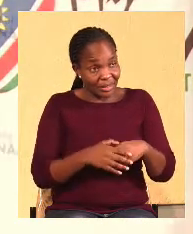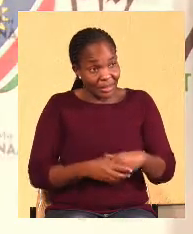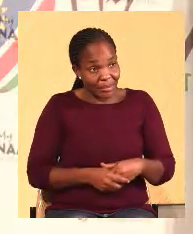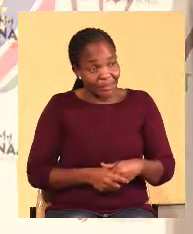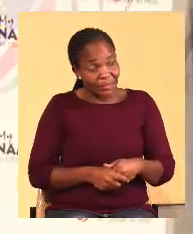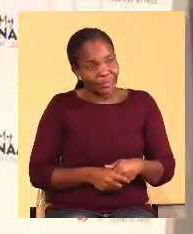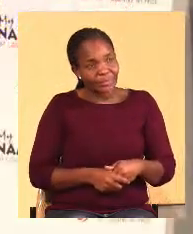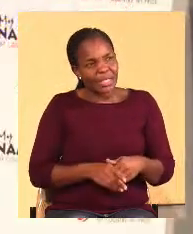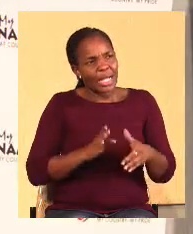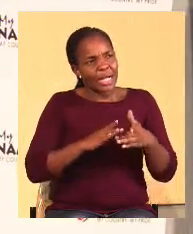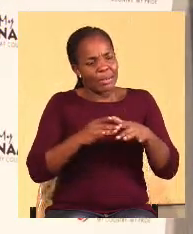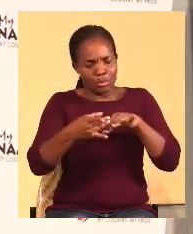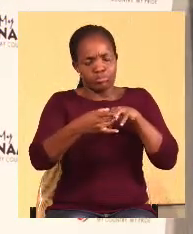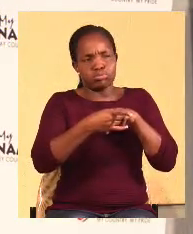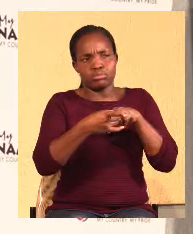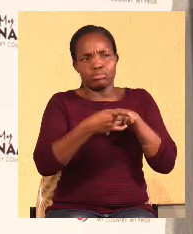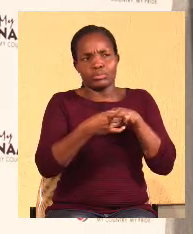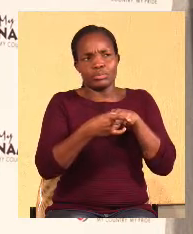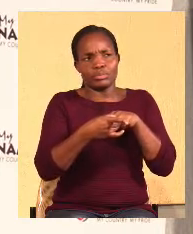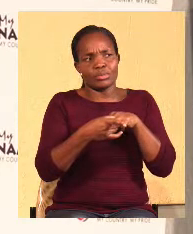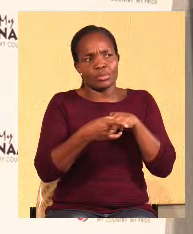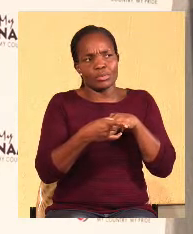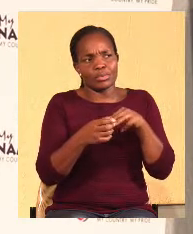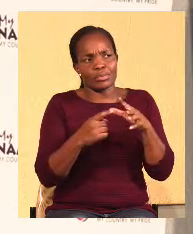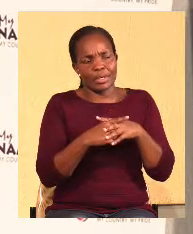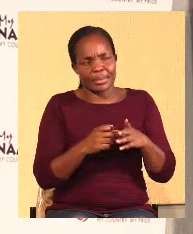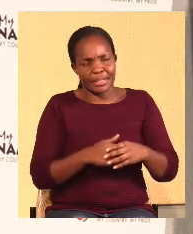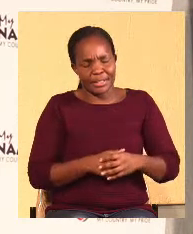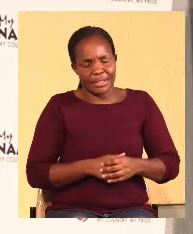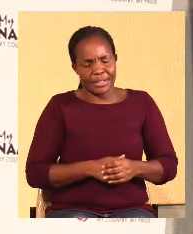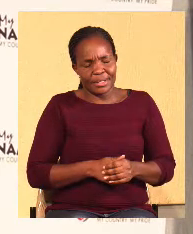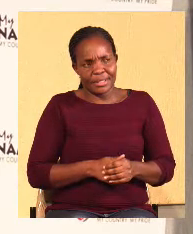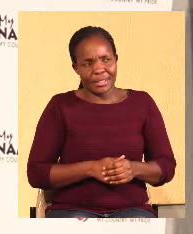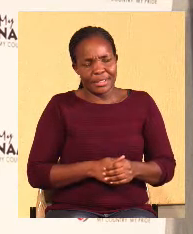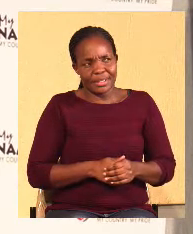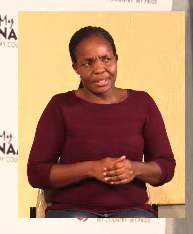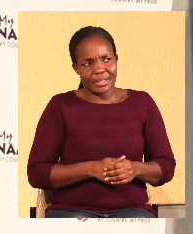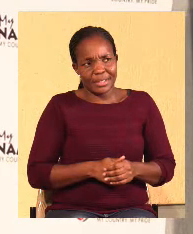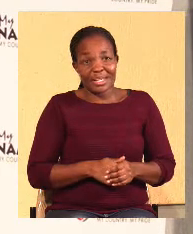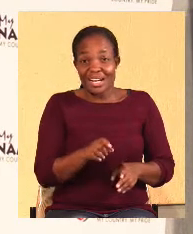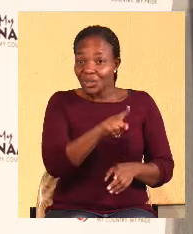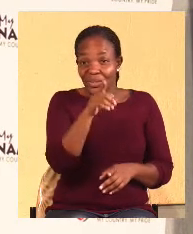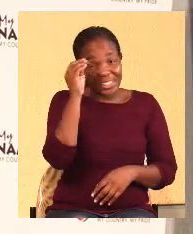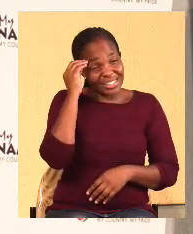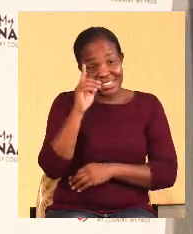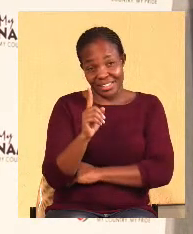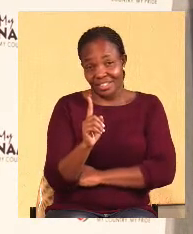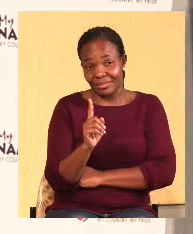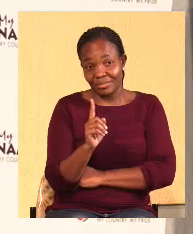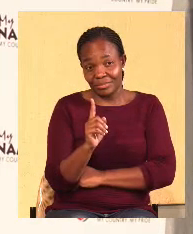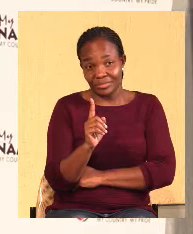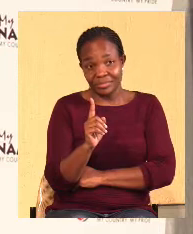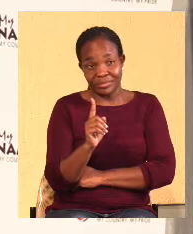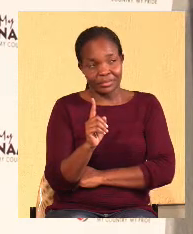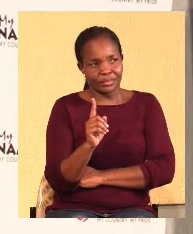Quickly about weddings. Weddings. Basically, we all know that the in terms